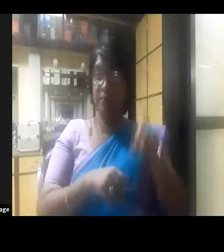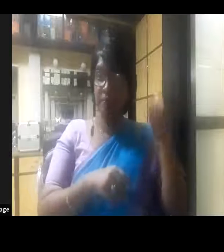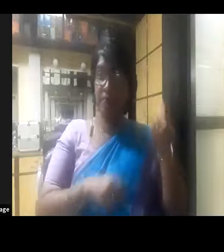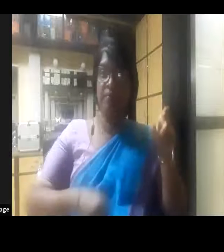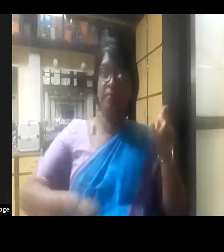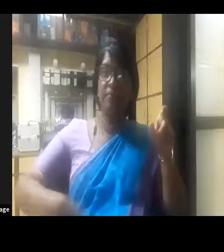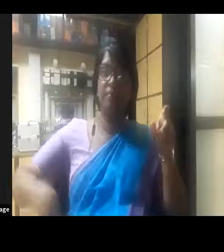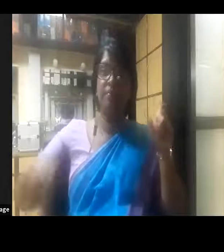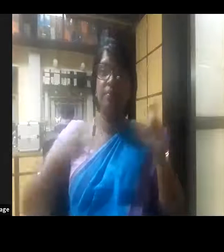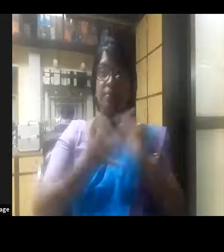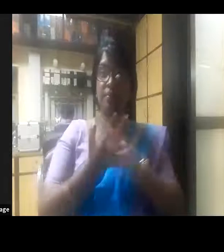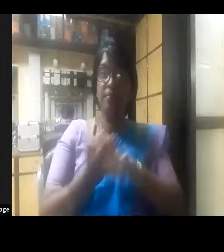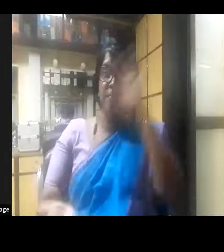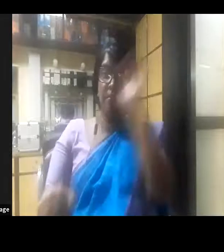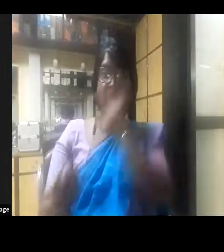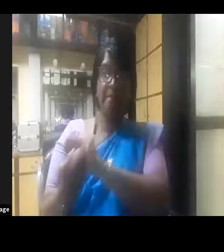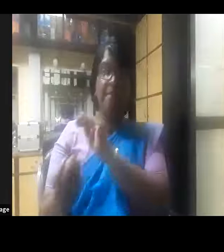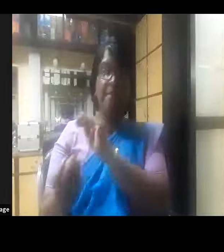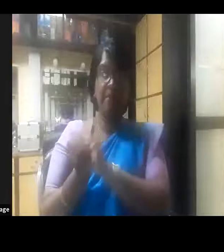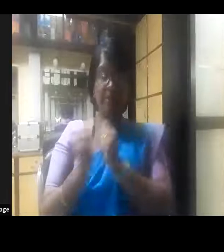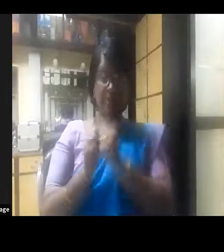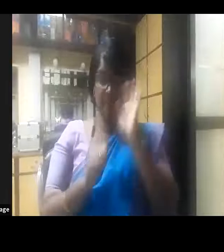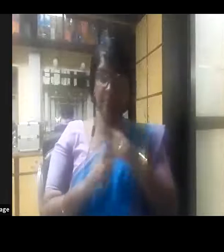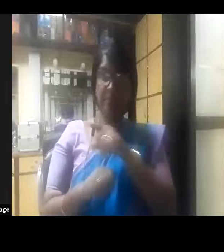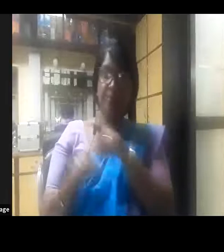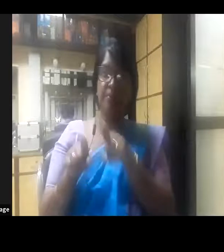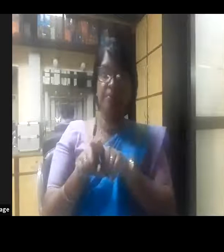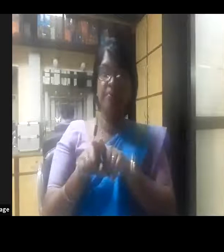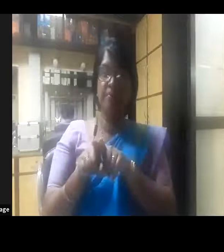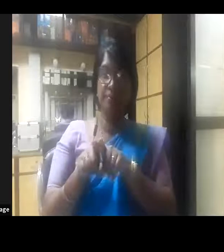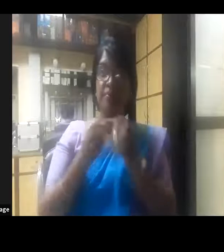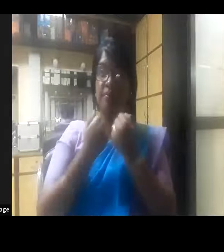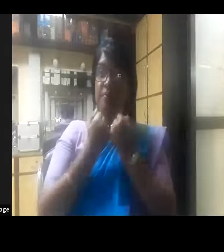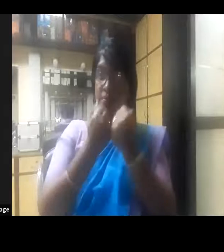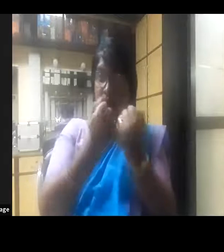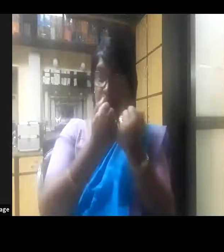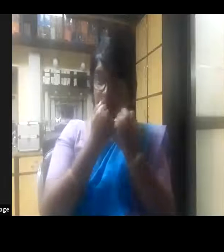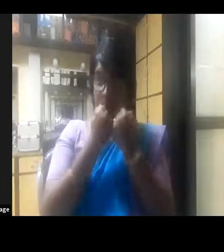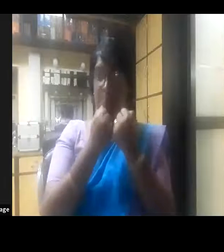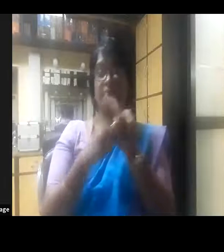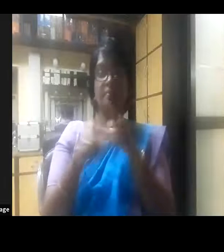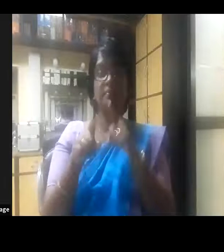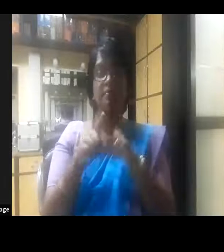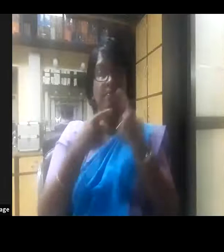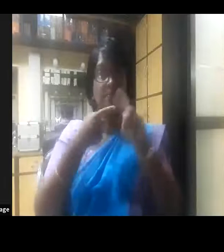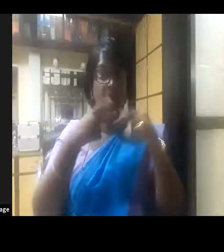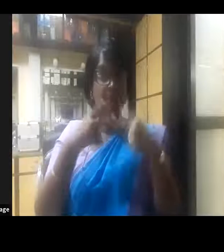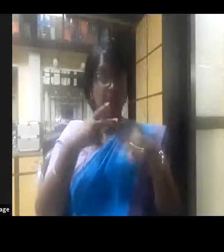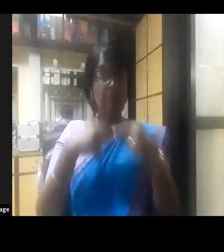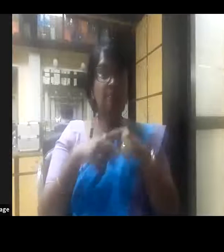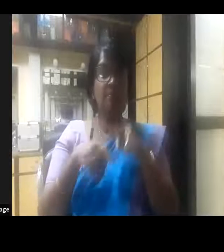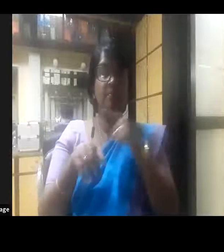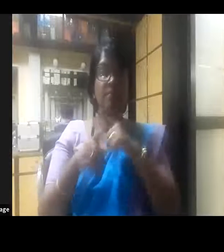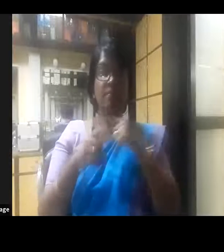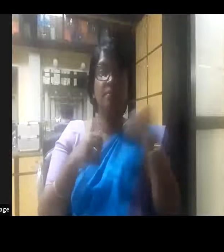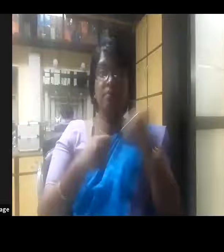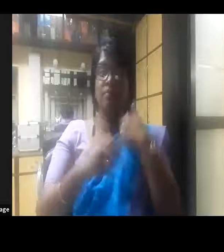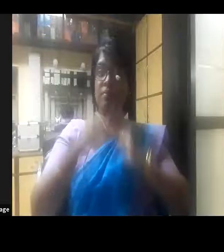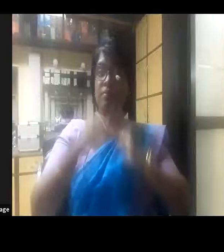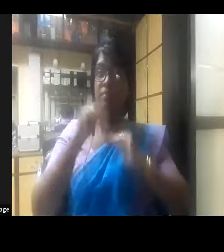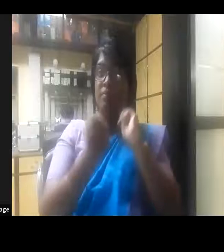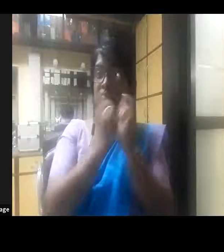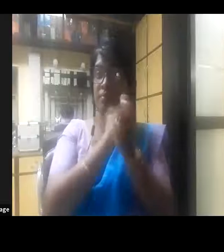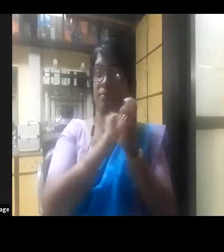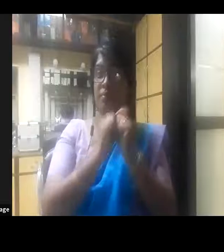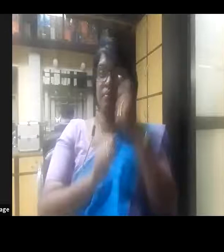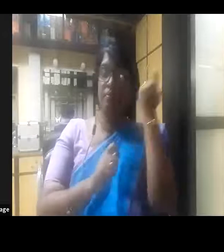factors. The logistics industry had to look for new ways to keep the supply chain running, because a